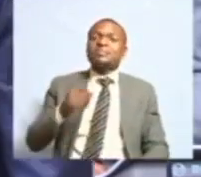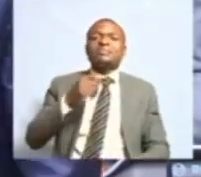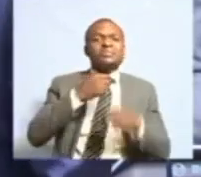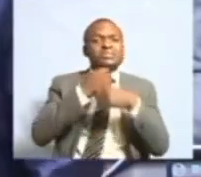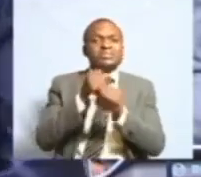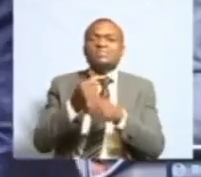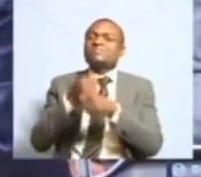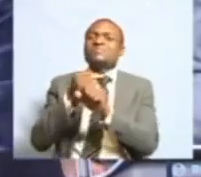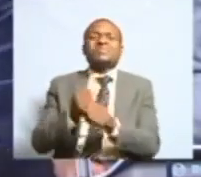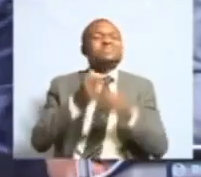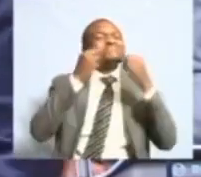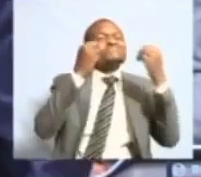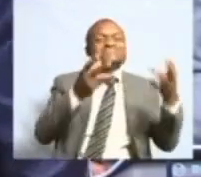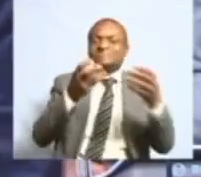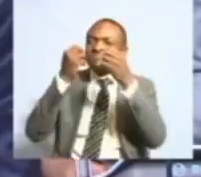so many